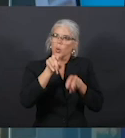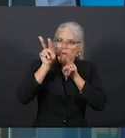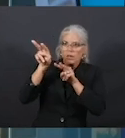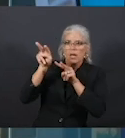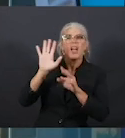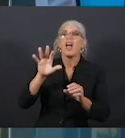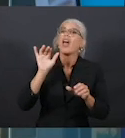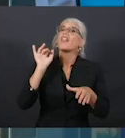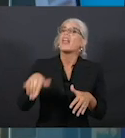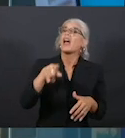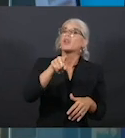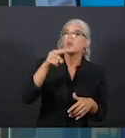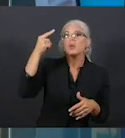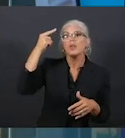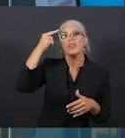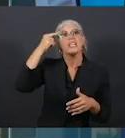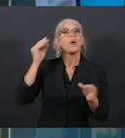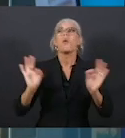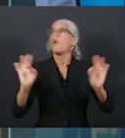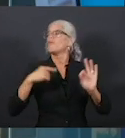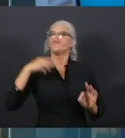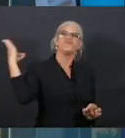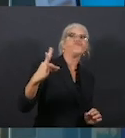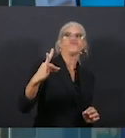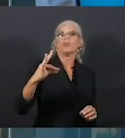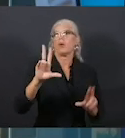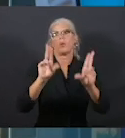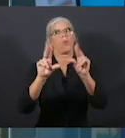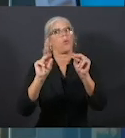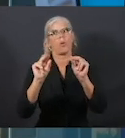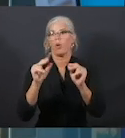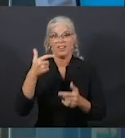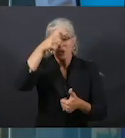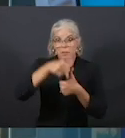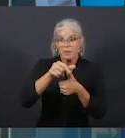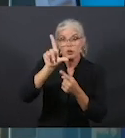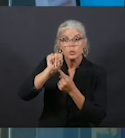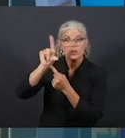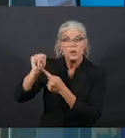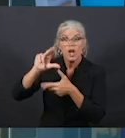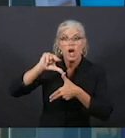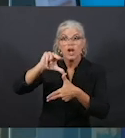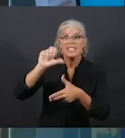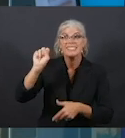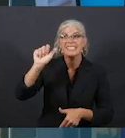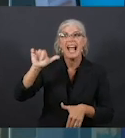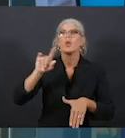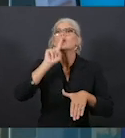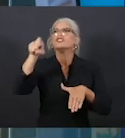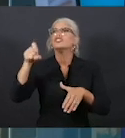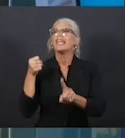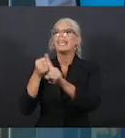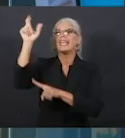is necessarily foolproof. I mean, I remember 2020, Sally was supposed to hit Louisiana